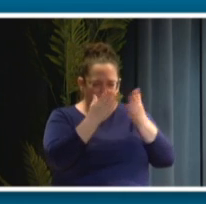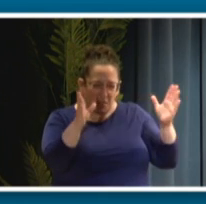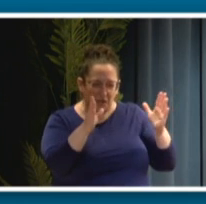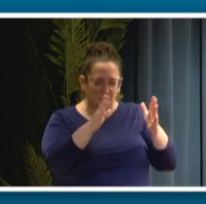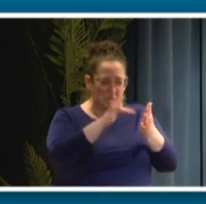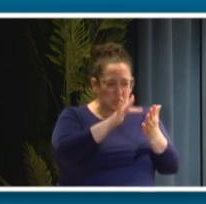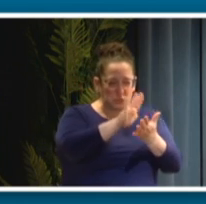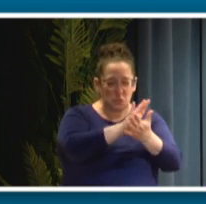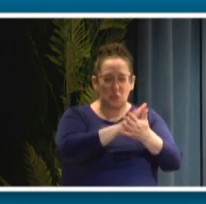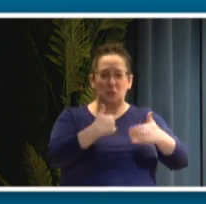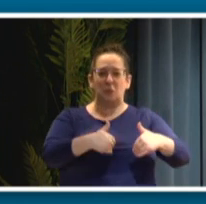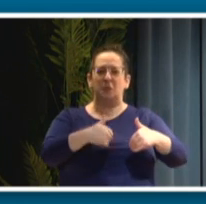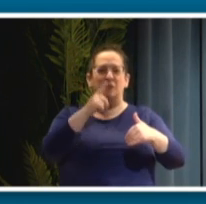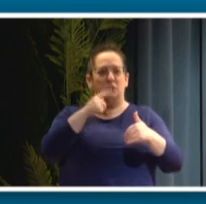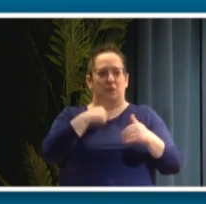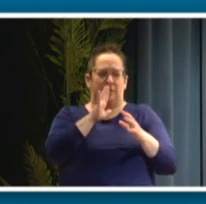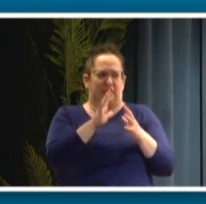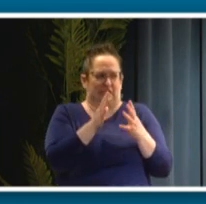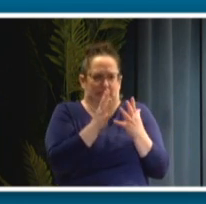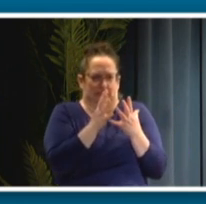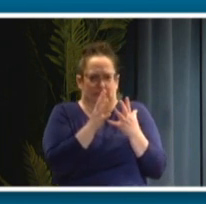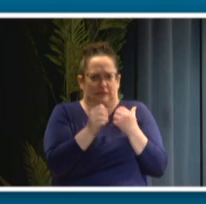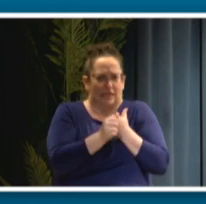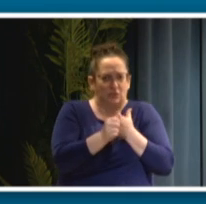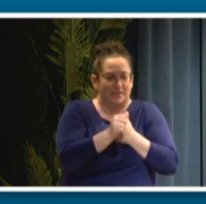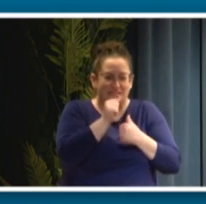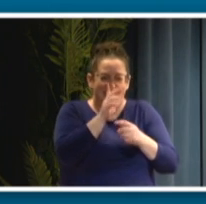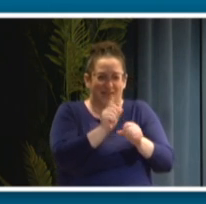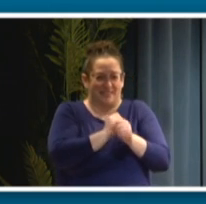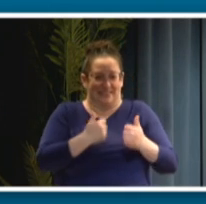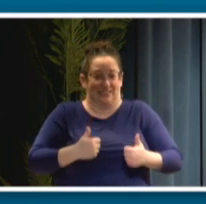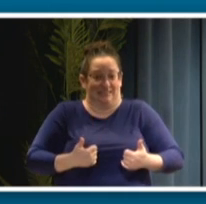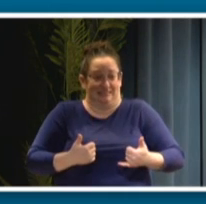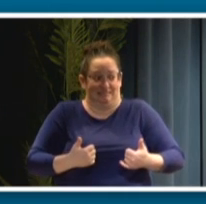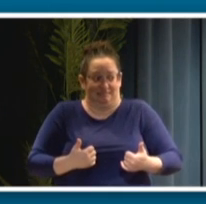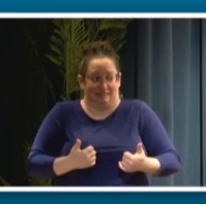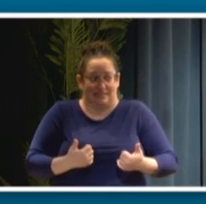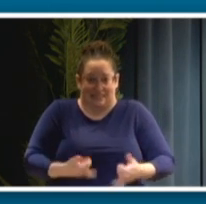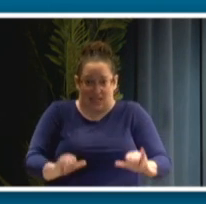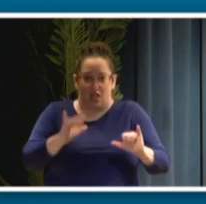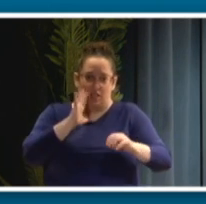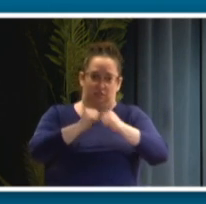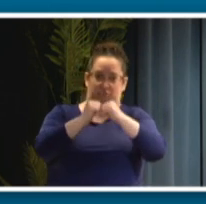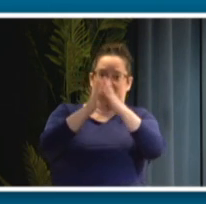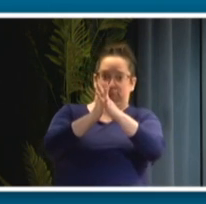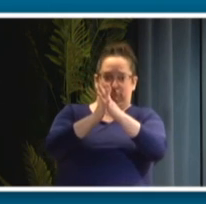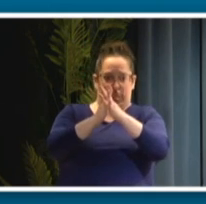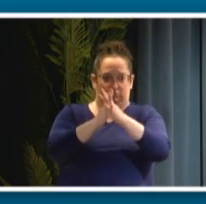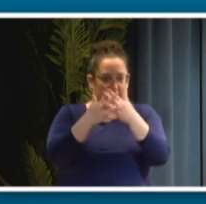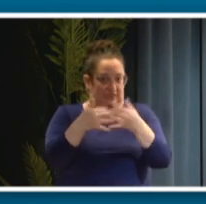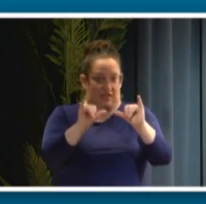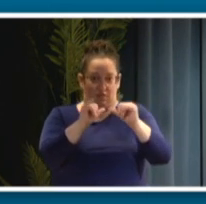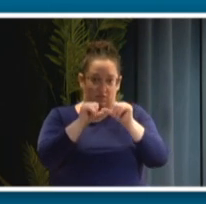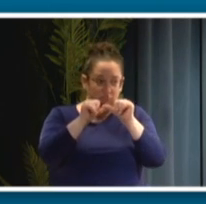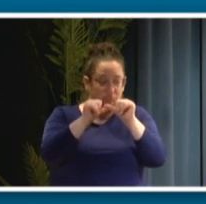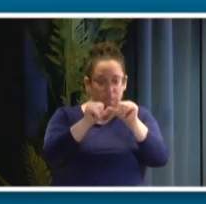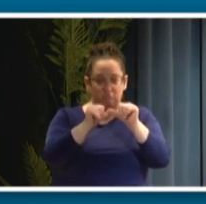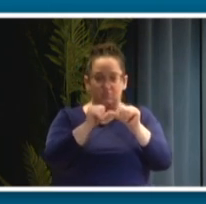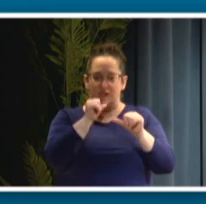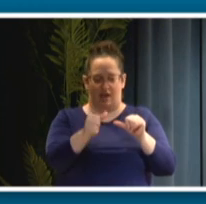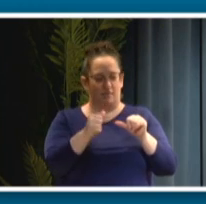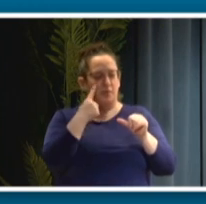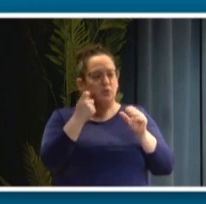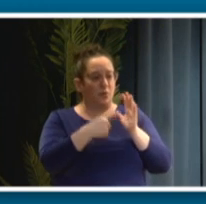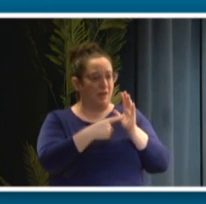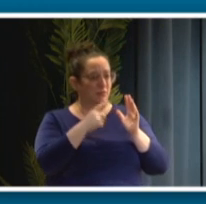little dicey at the time. I would say the school, it don't exist no more. Is anybody from Oxon Hill or knows that area? So Shugart Middle School was the middle